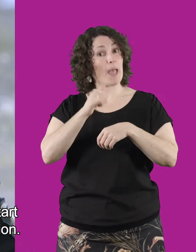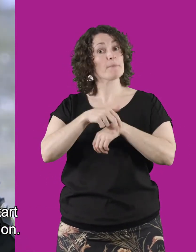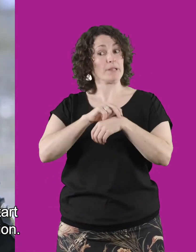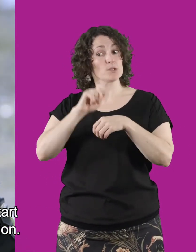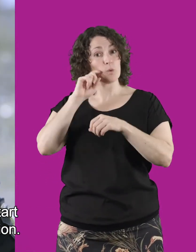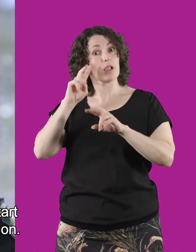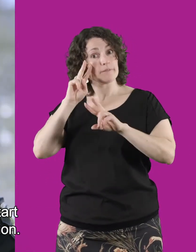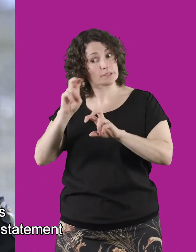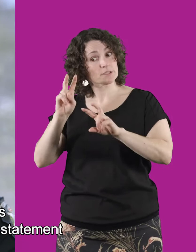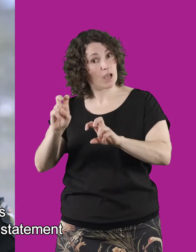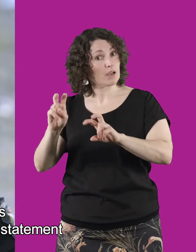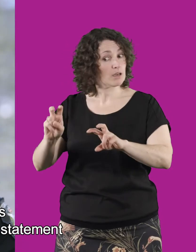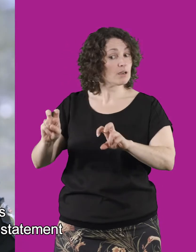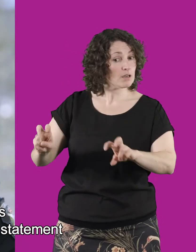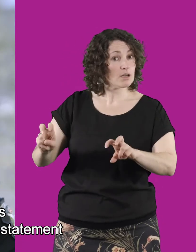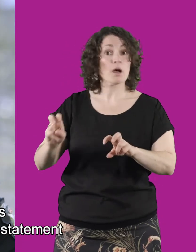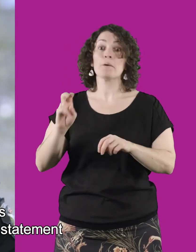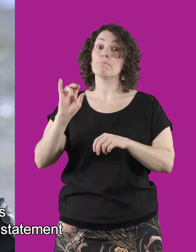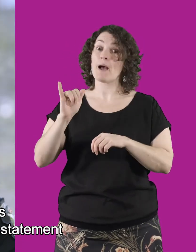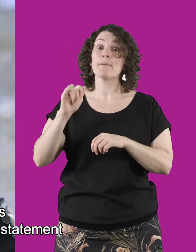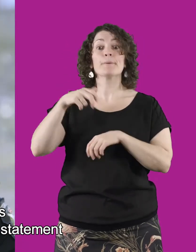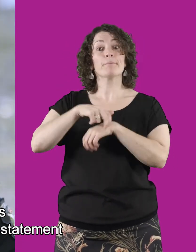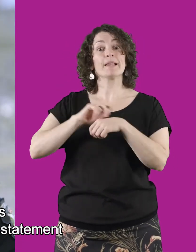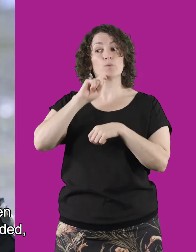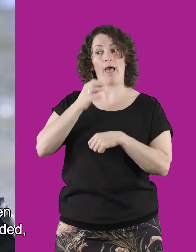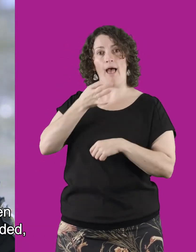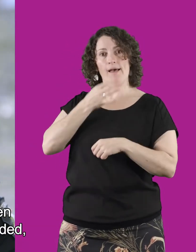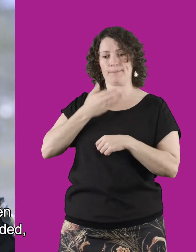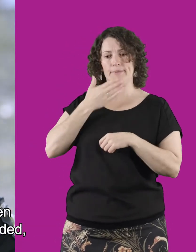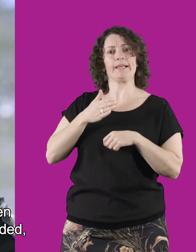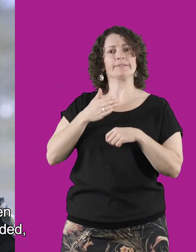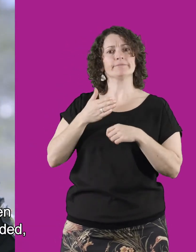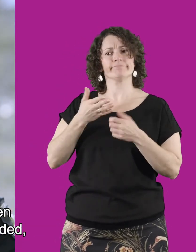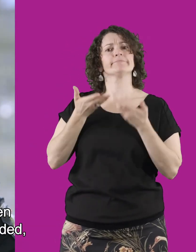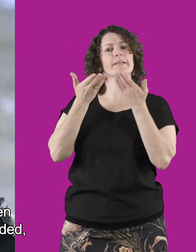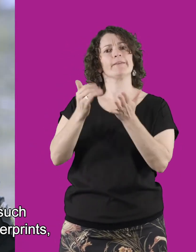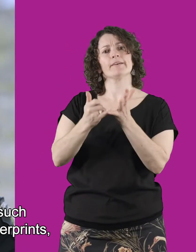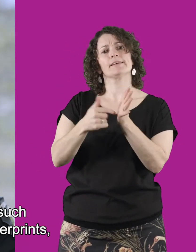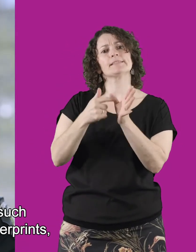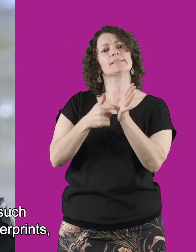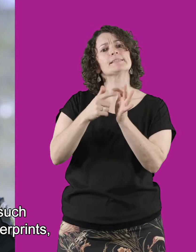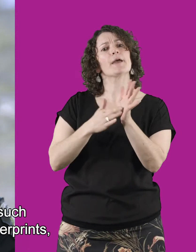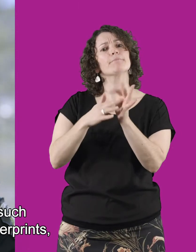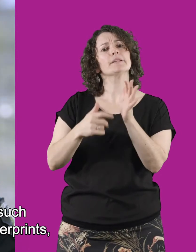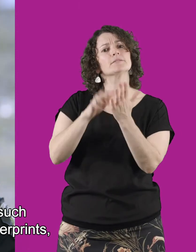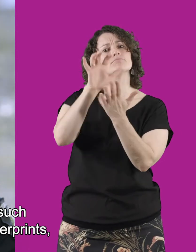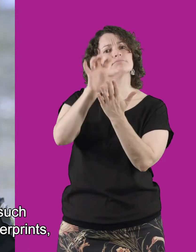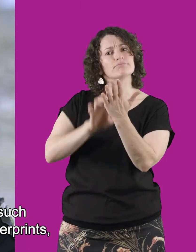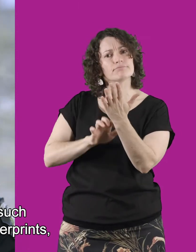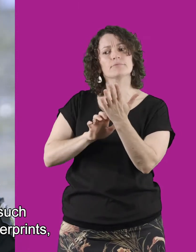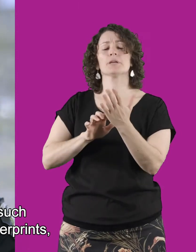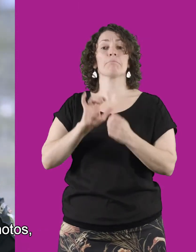an investigation. This means that they will take a statement that is written or video recorded, get evidence such as